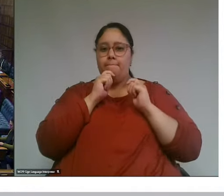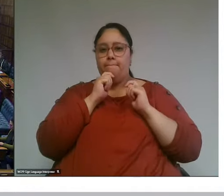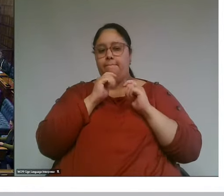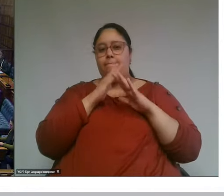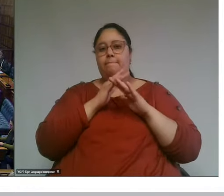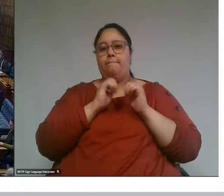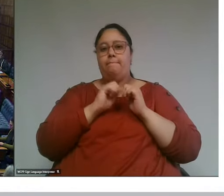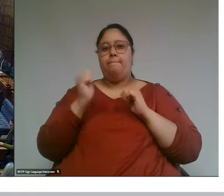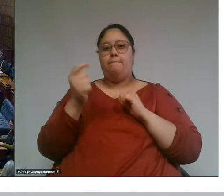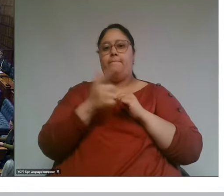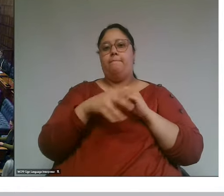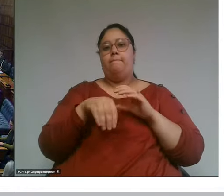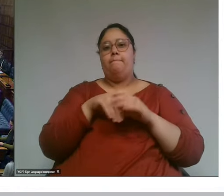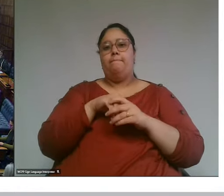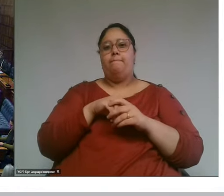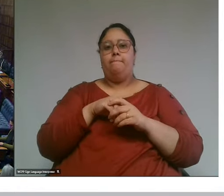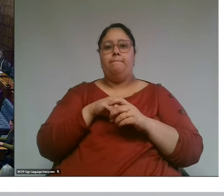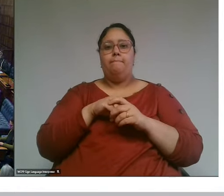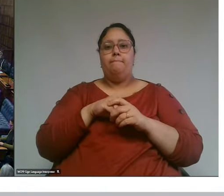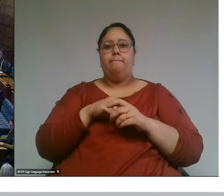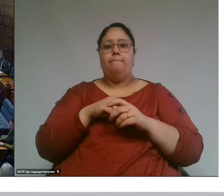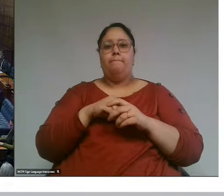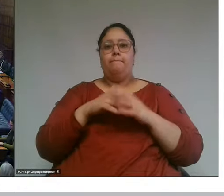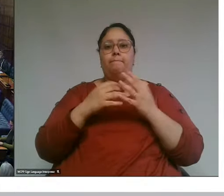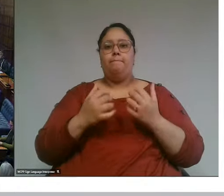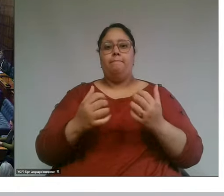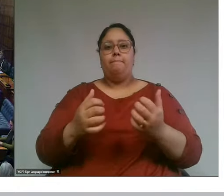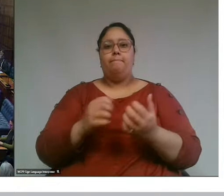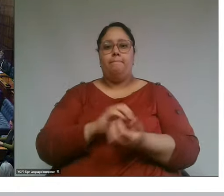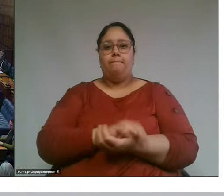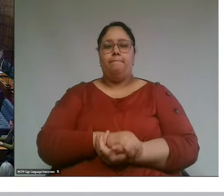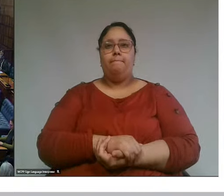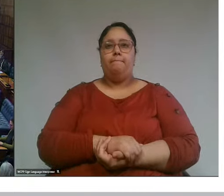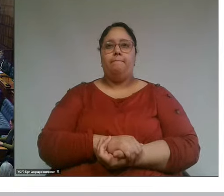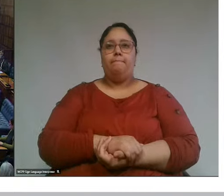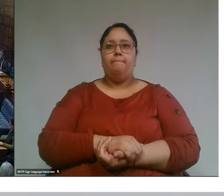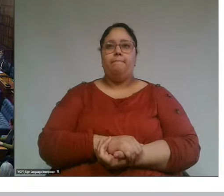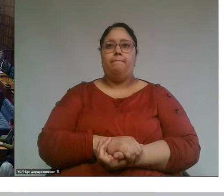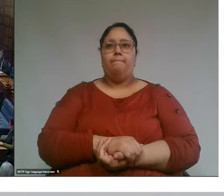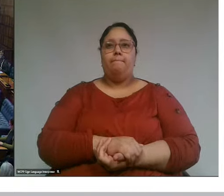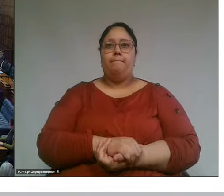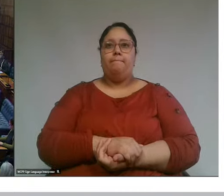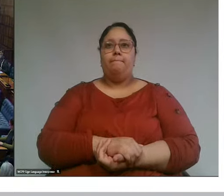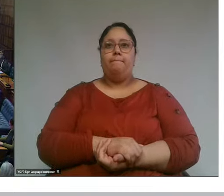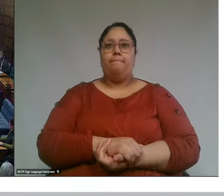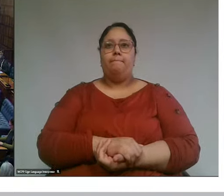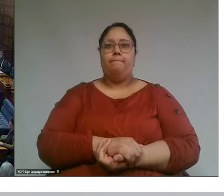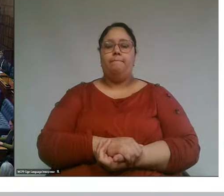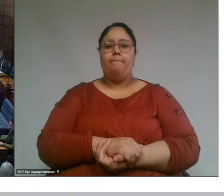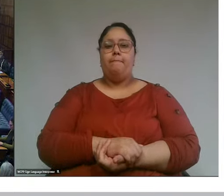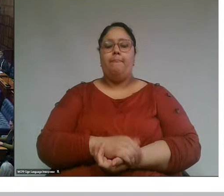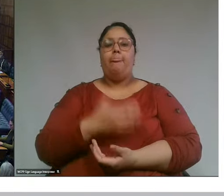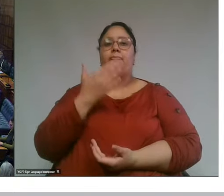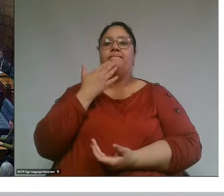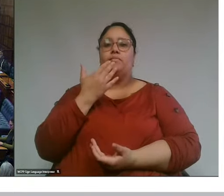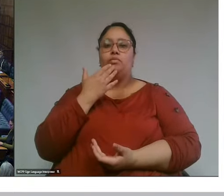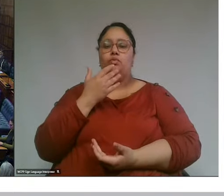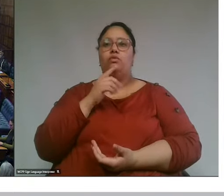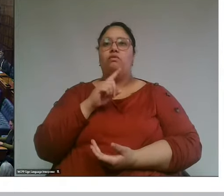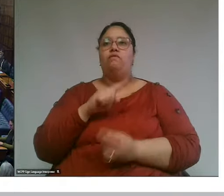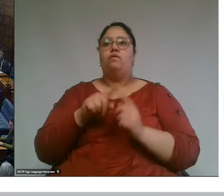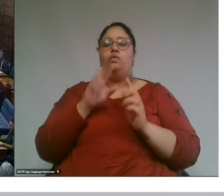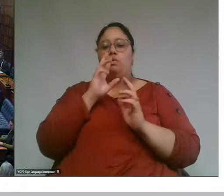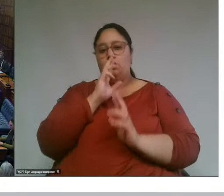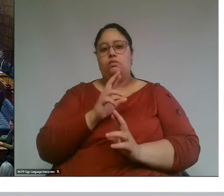and everybody in the in the chamber uh I just wanted to make thank you for the responses uh